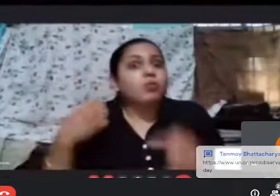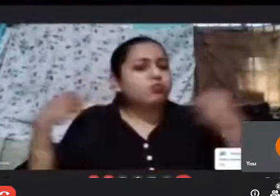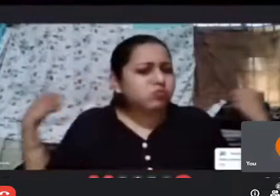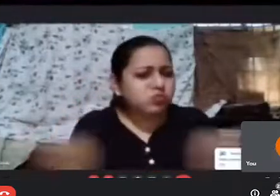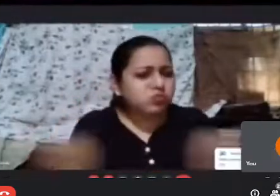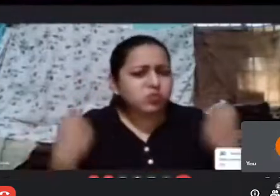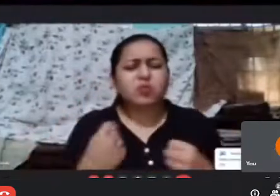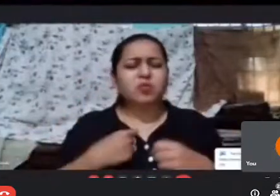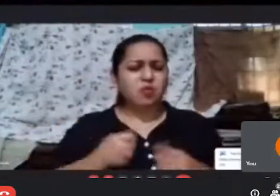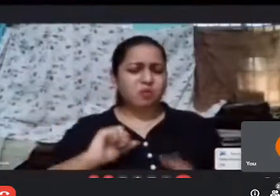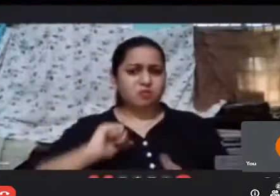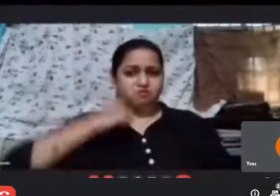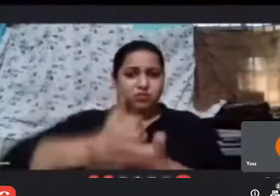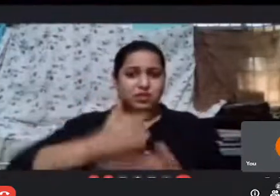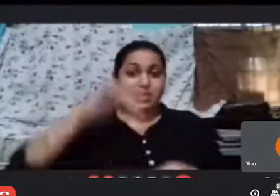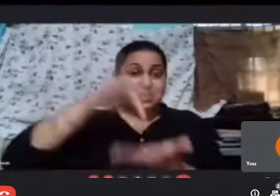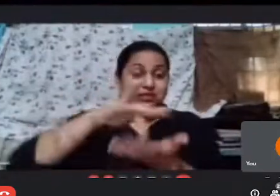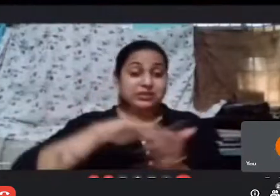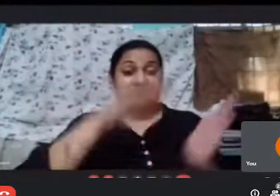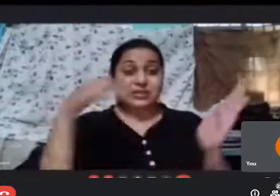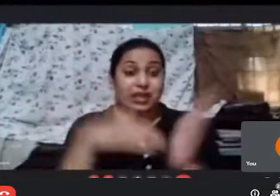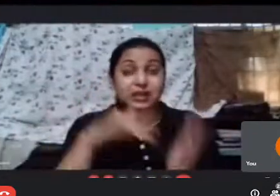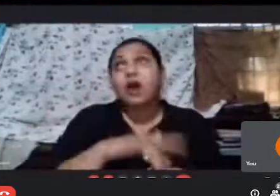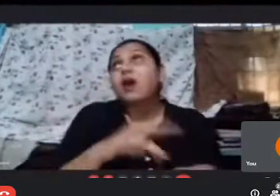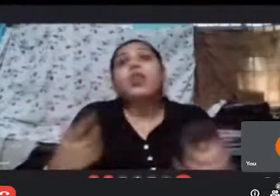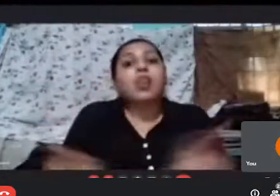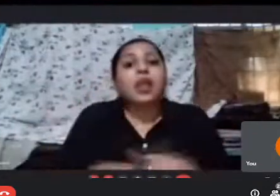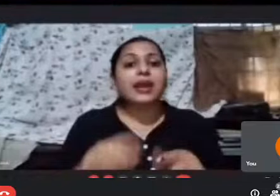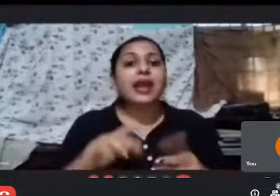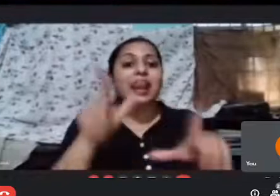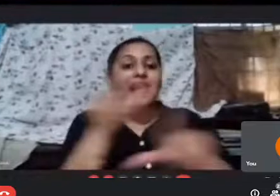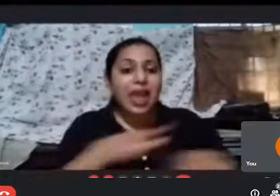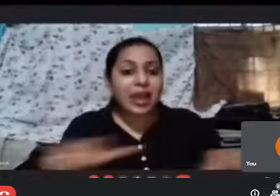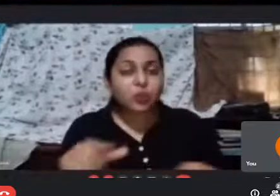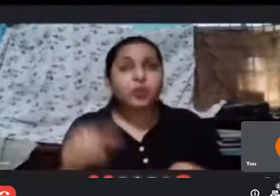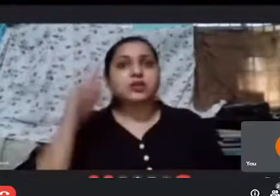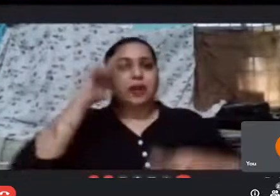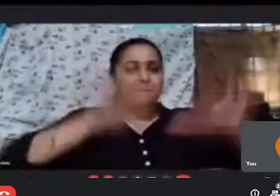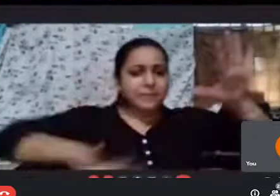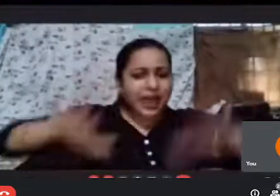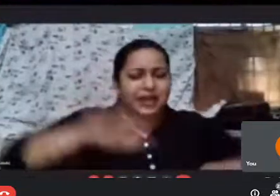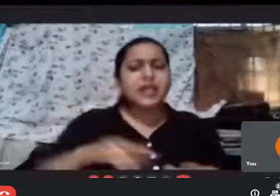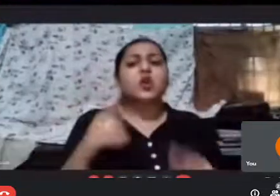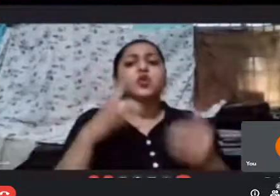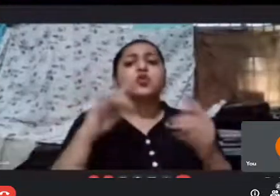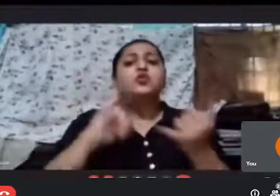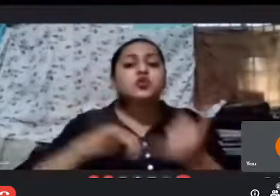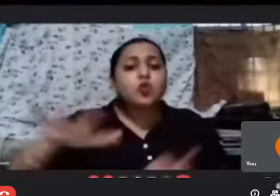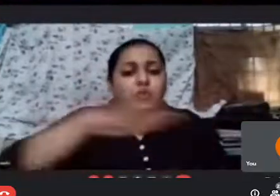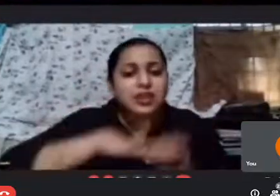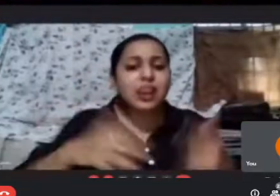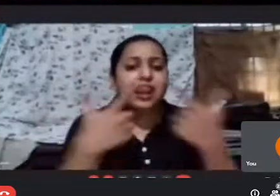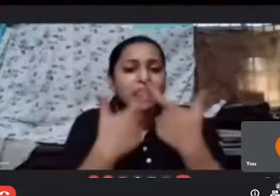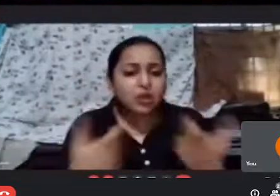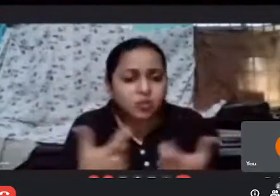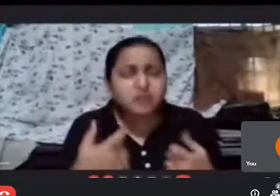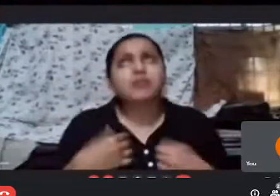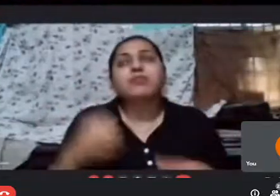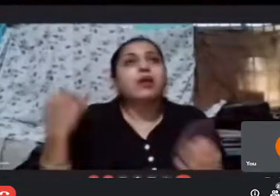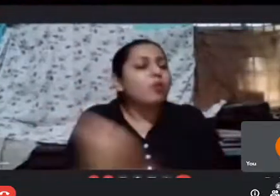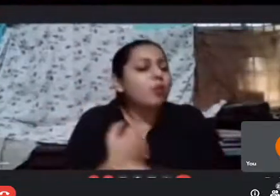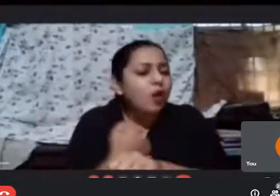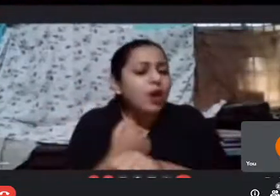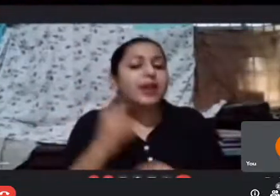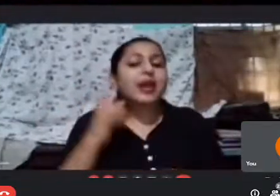of Language Planning, Policies and Social Linguistics, has plans to work with the Indian Sign Language community